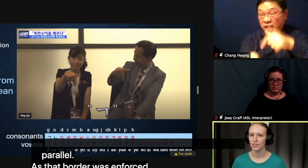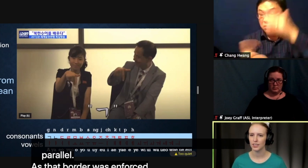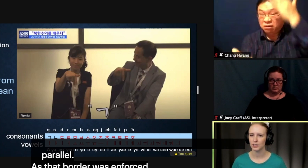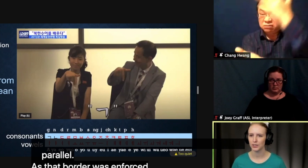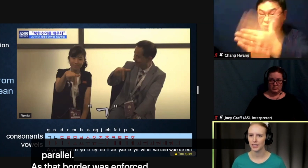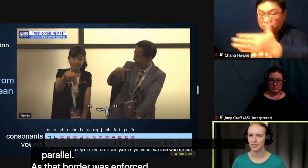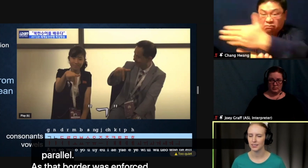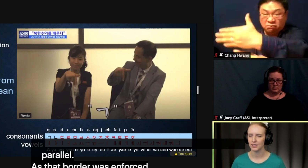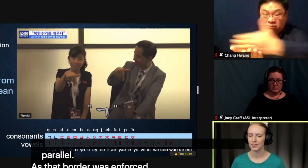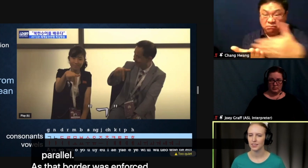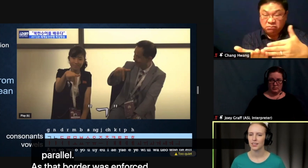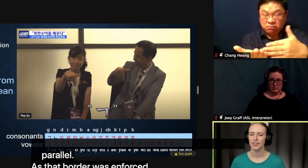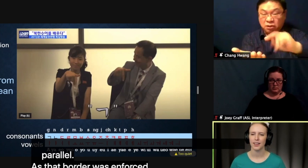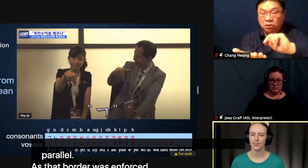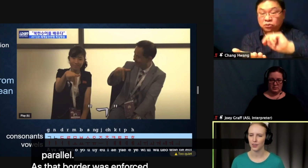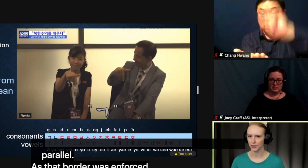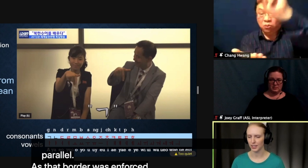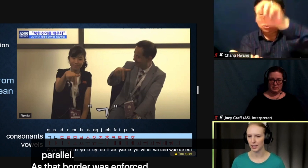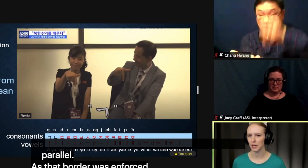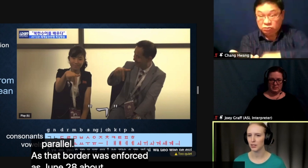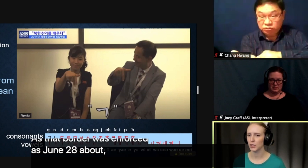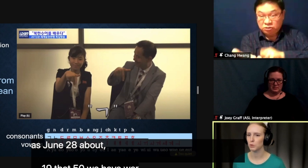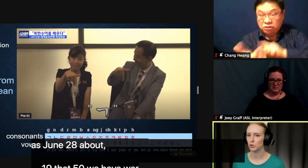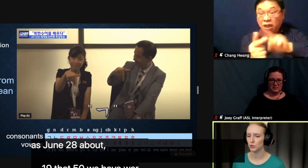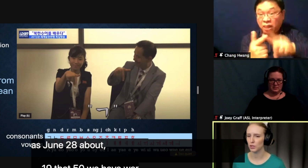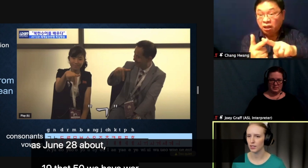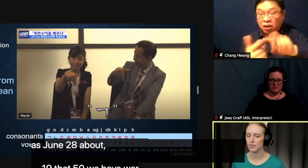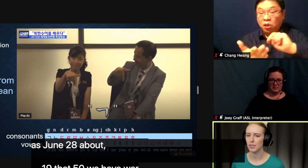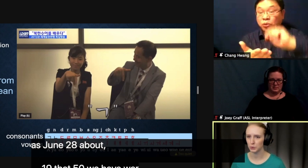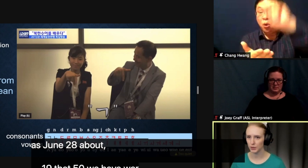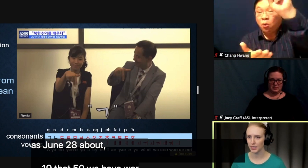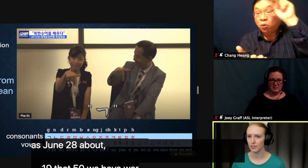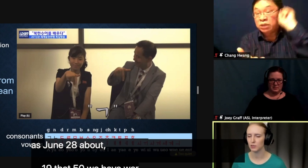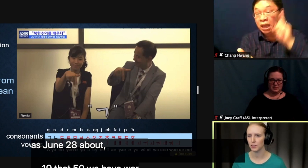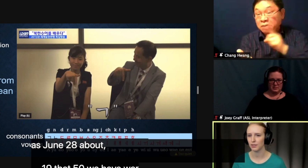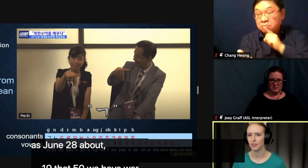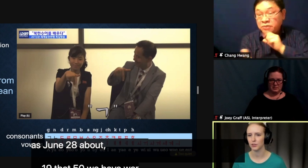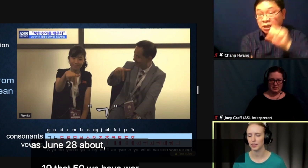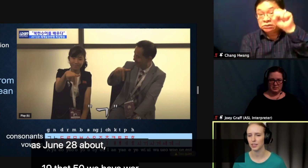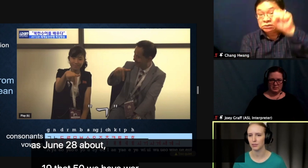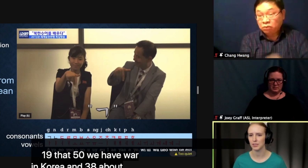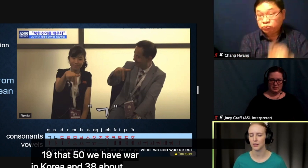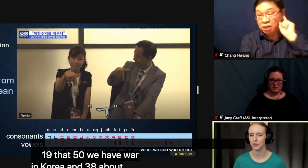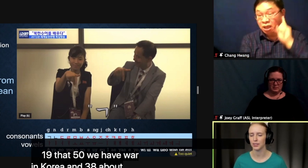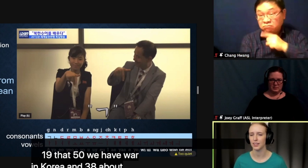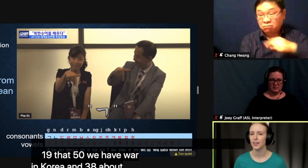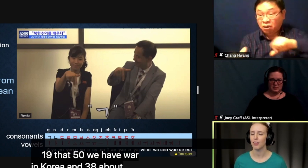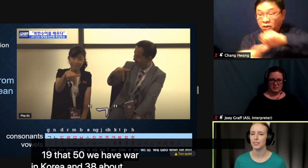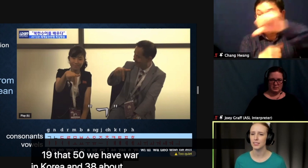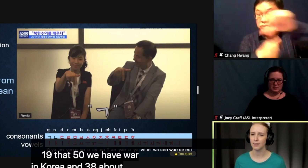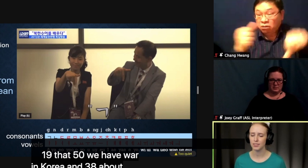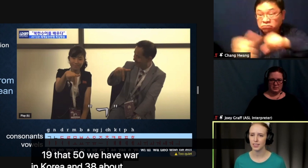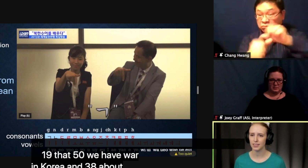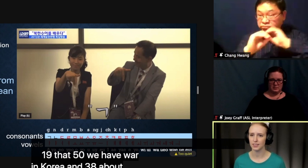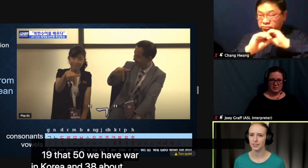war in Korea, and the 38th parallel was drawn, separating North Korea from South